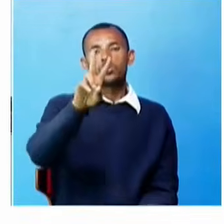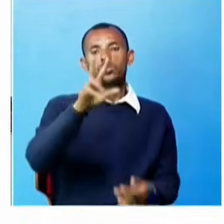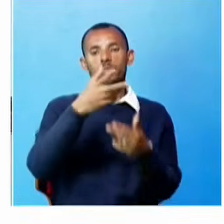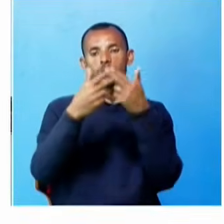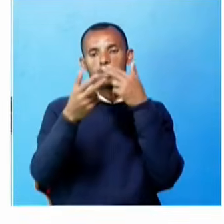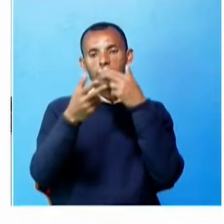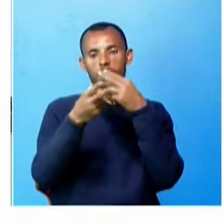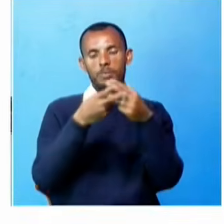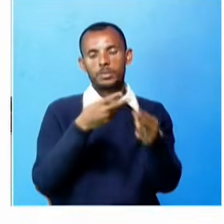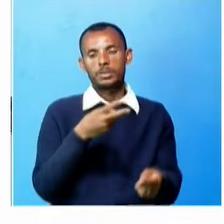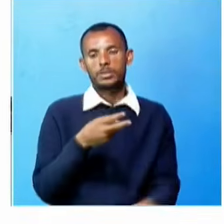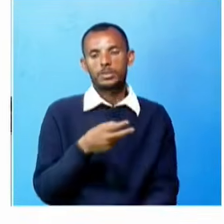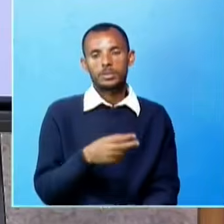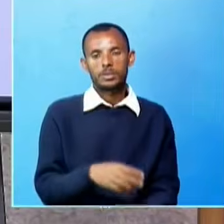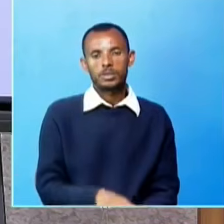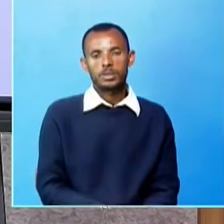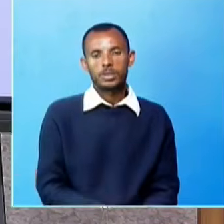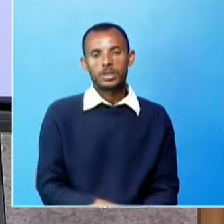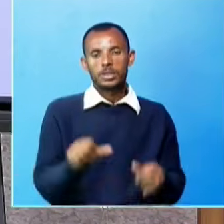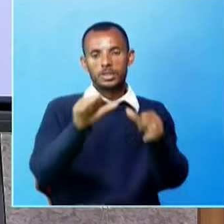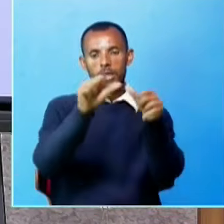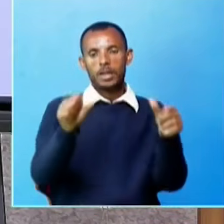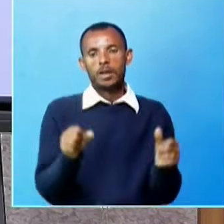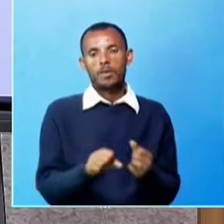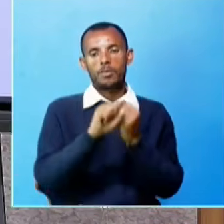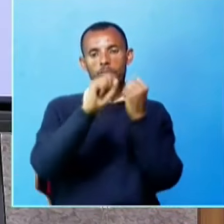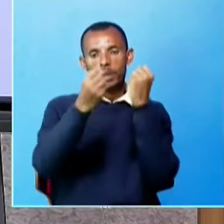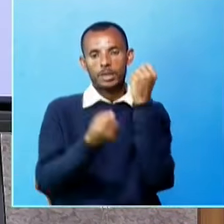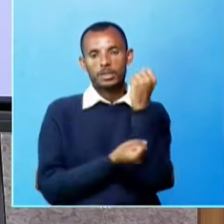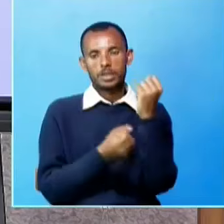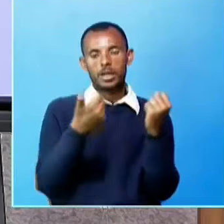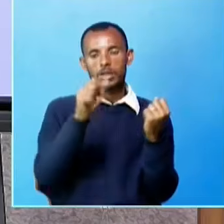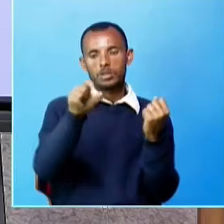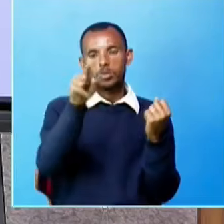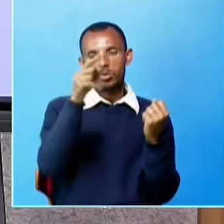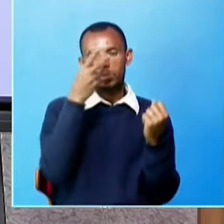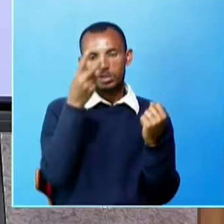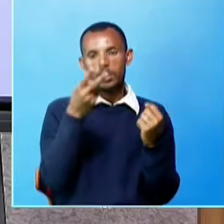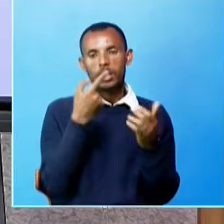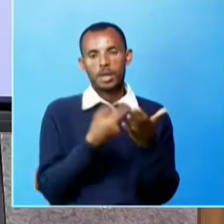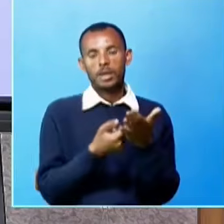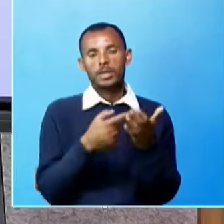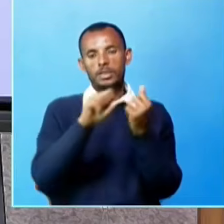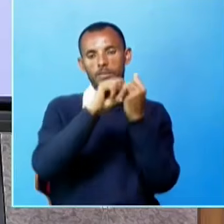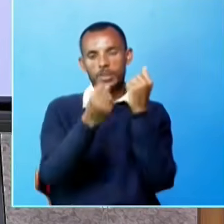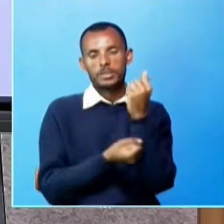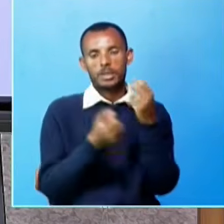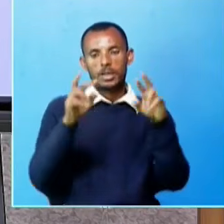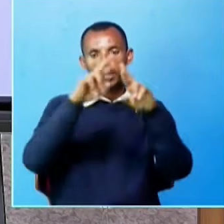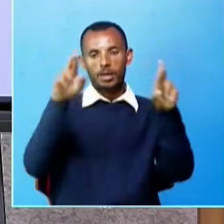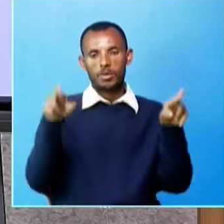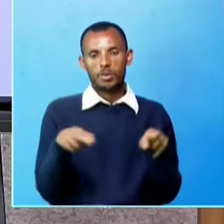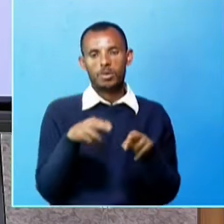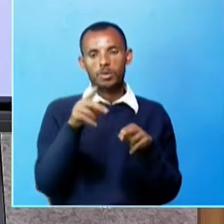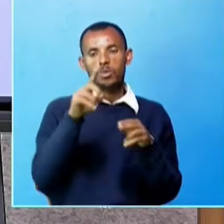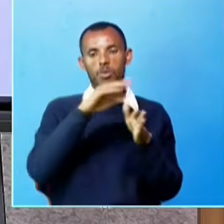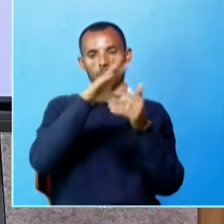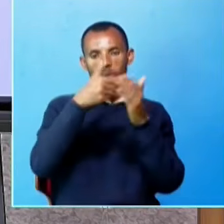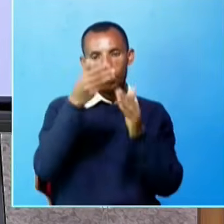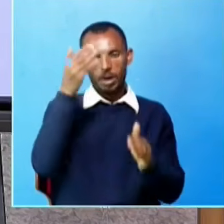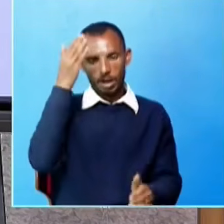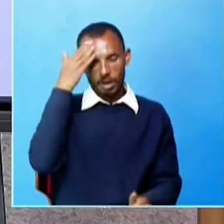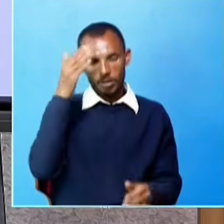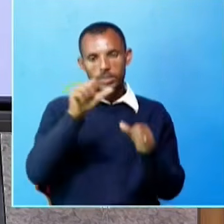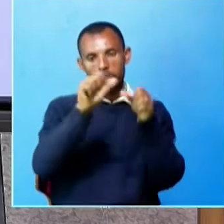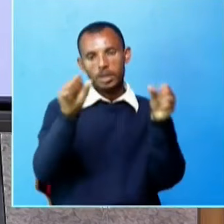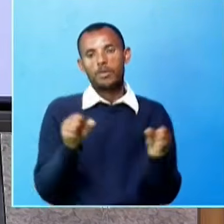times the area of the base. As you can see here, the base is rectangular. You all know that the area